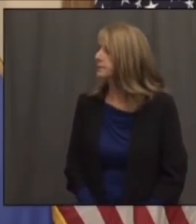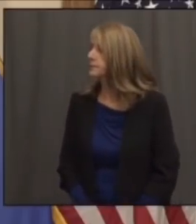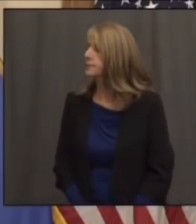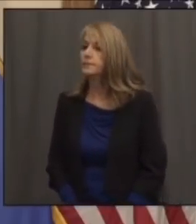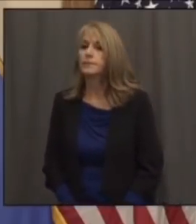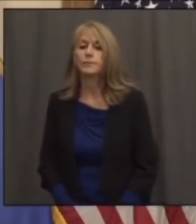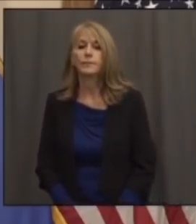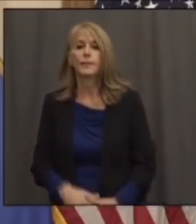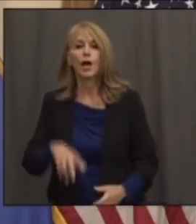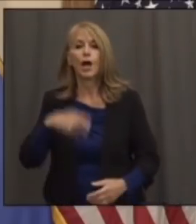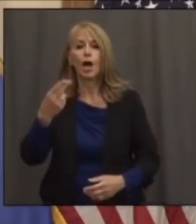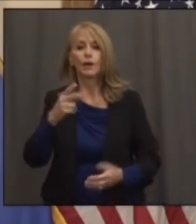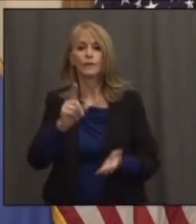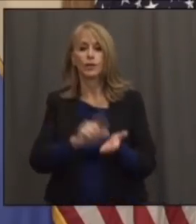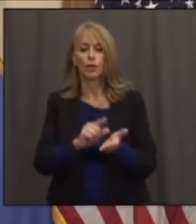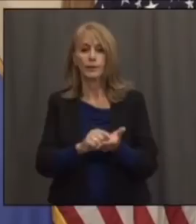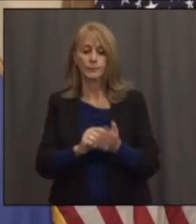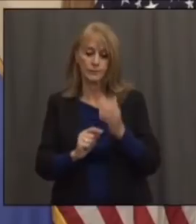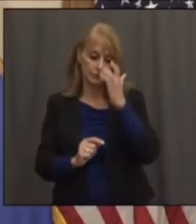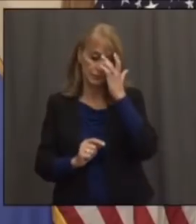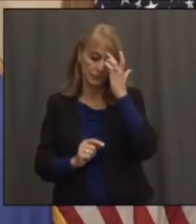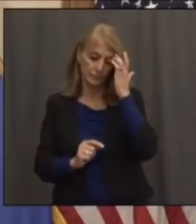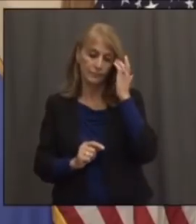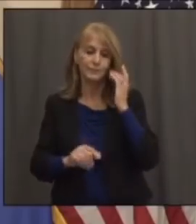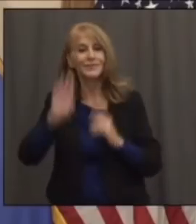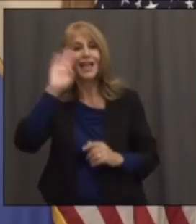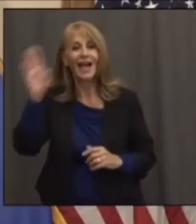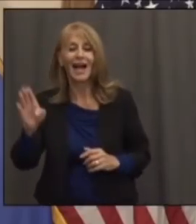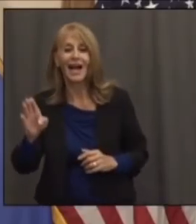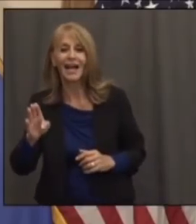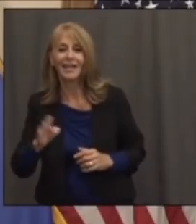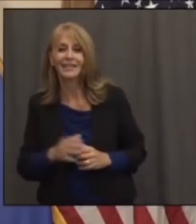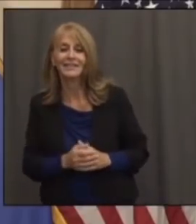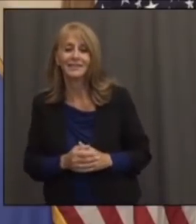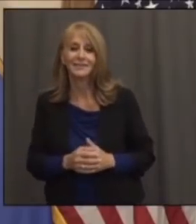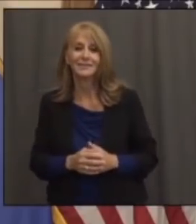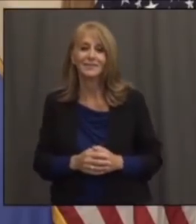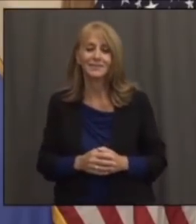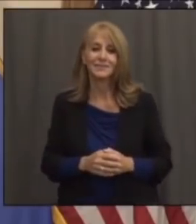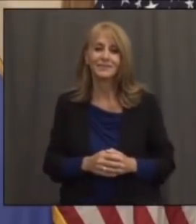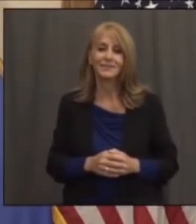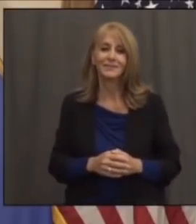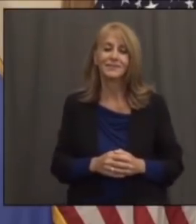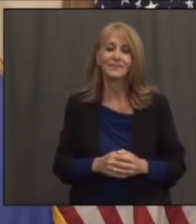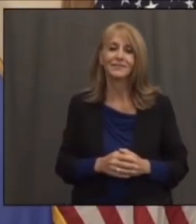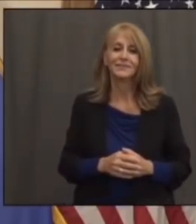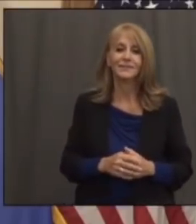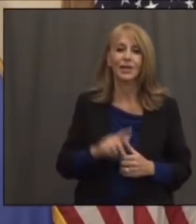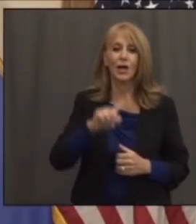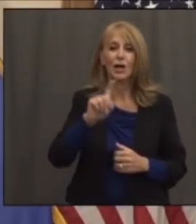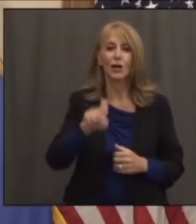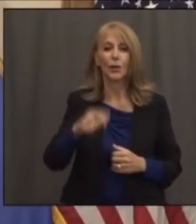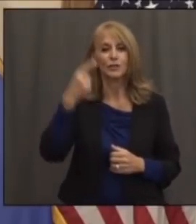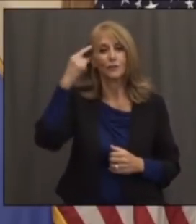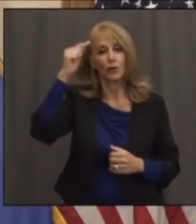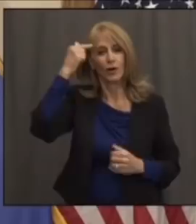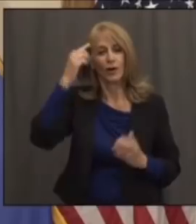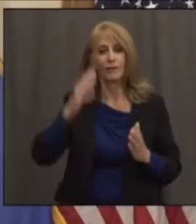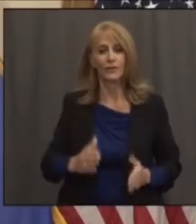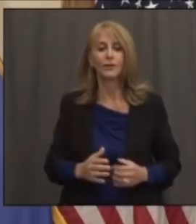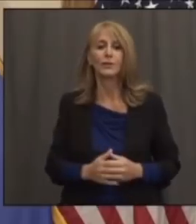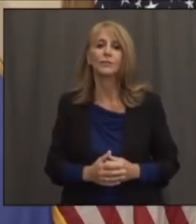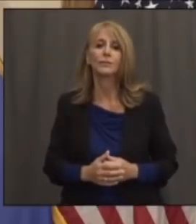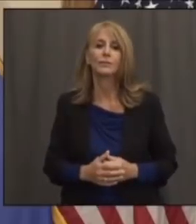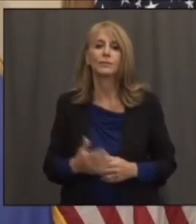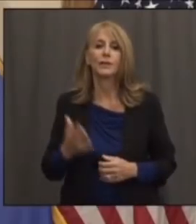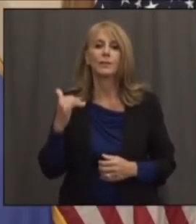The Hartford Current. Hey everybody, this is Emily Brindley from The Current. Governor, a question for you. So I've noticed obviously in the past couple of